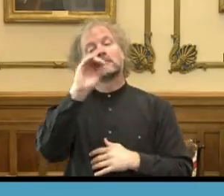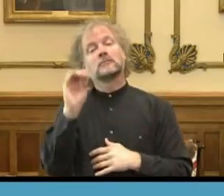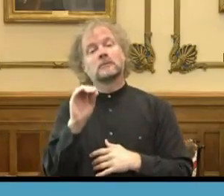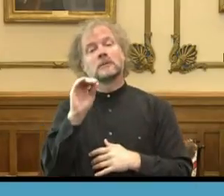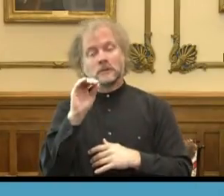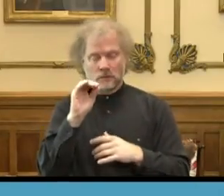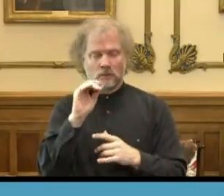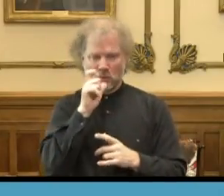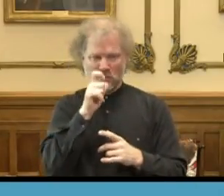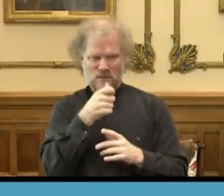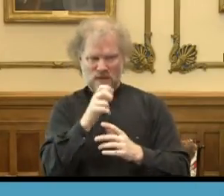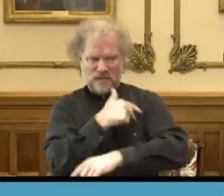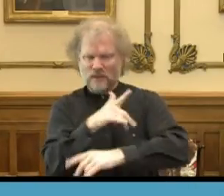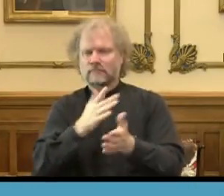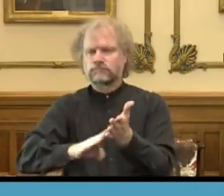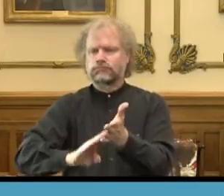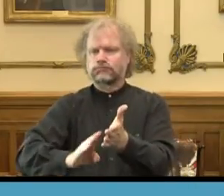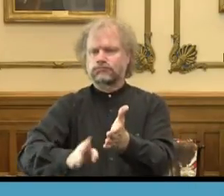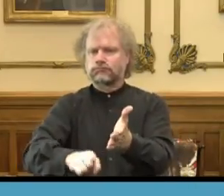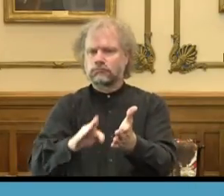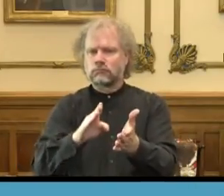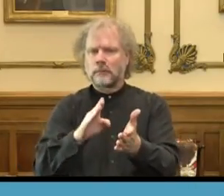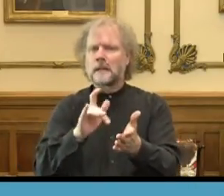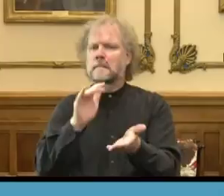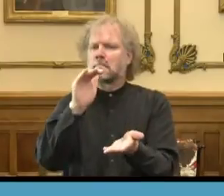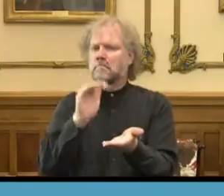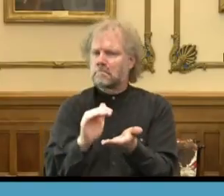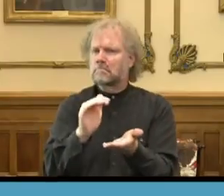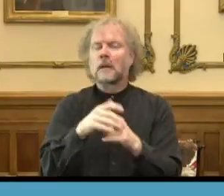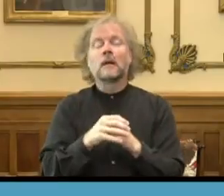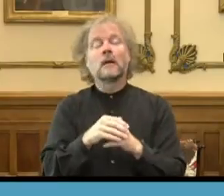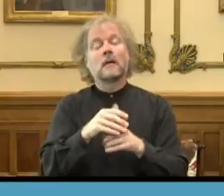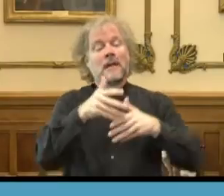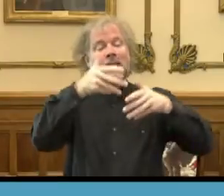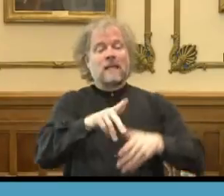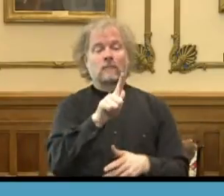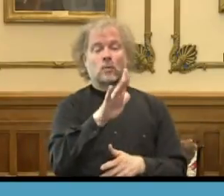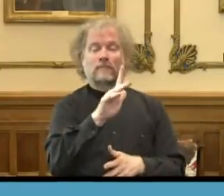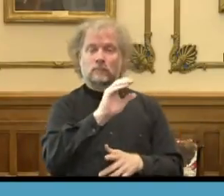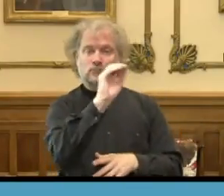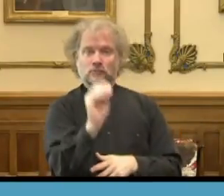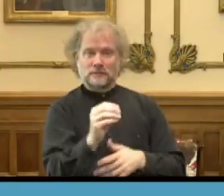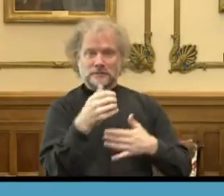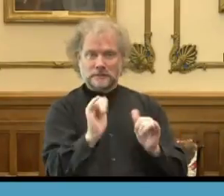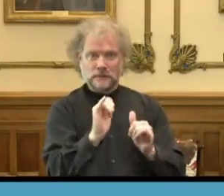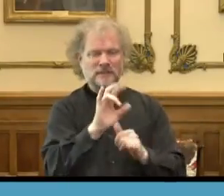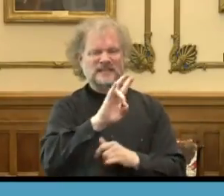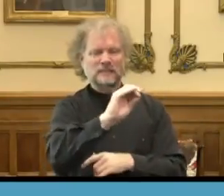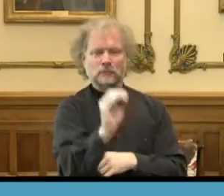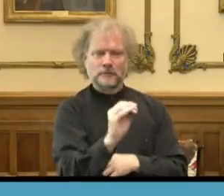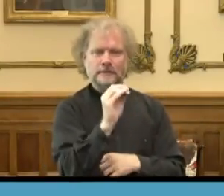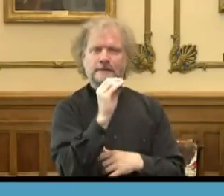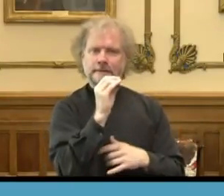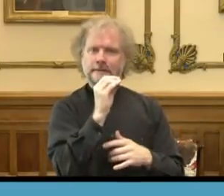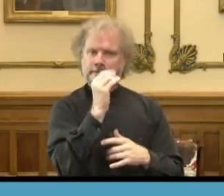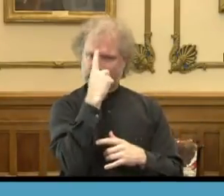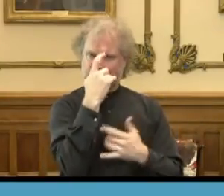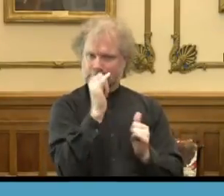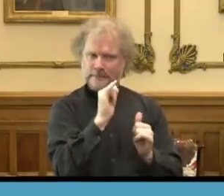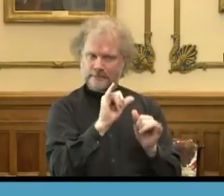patients have been discharged, which is a slight decrease. Of the remaining 25%, 7% are believed to still be